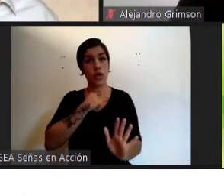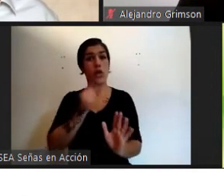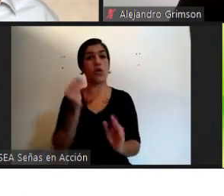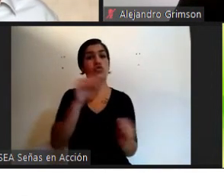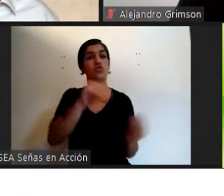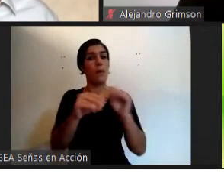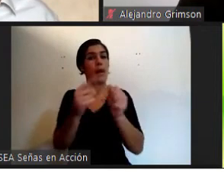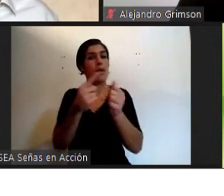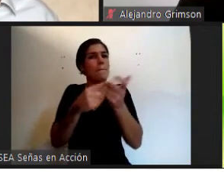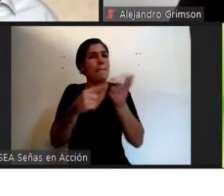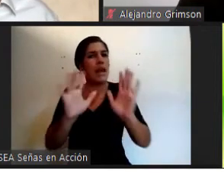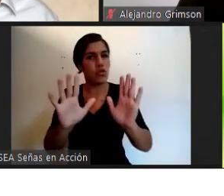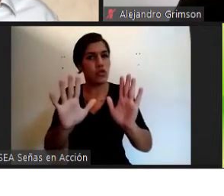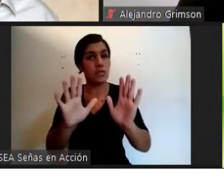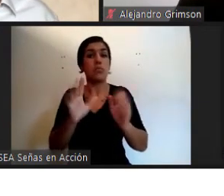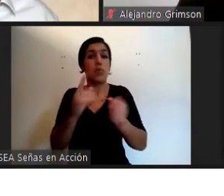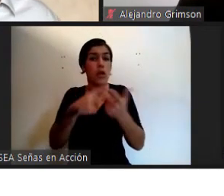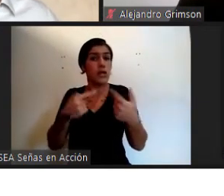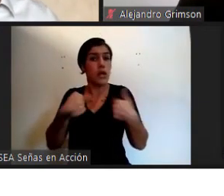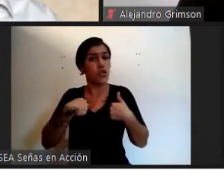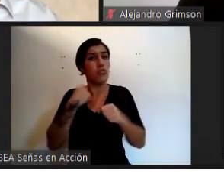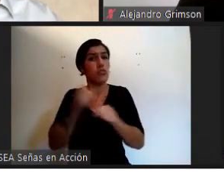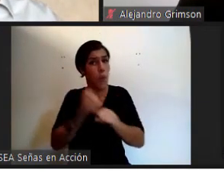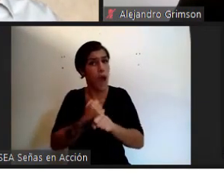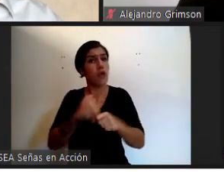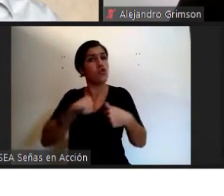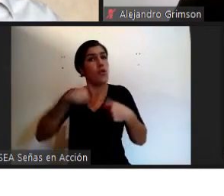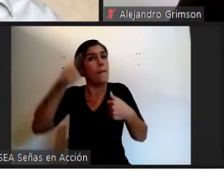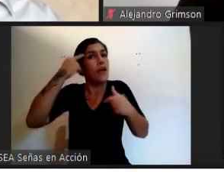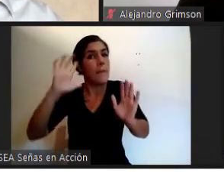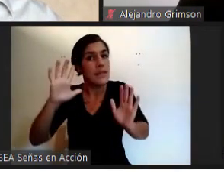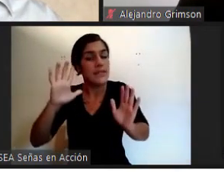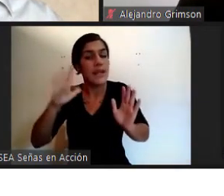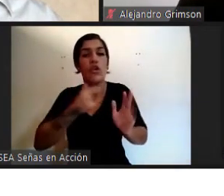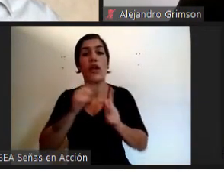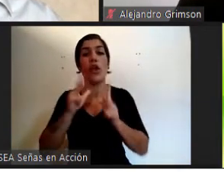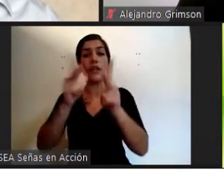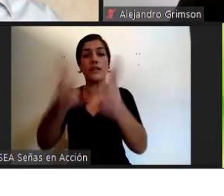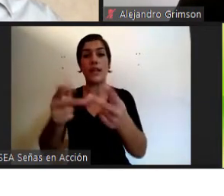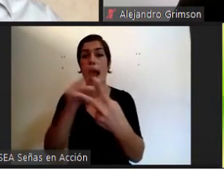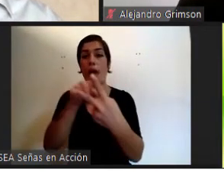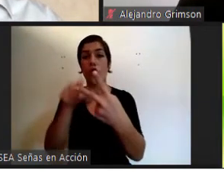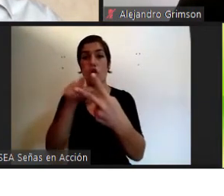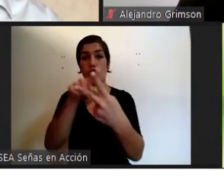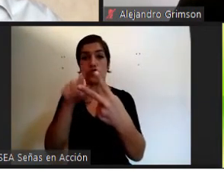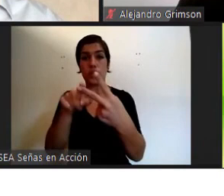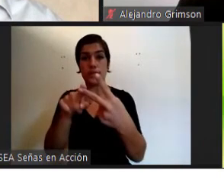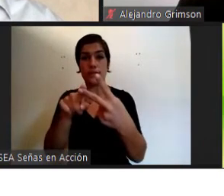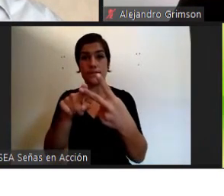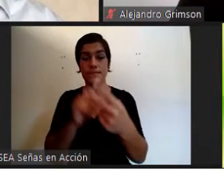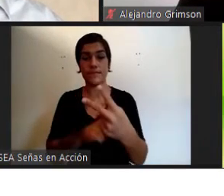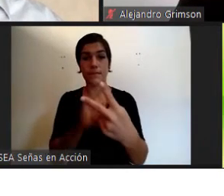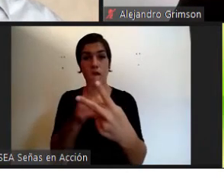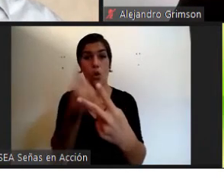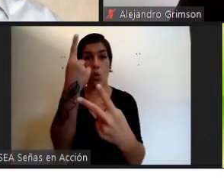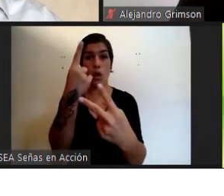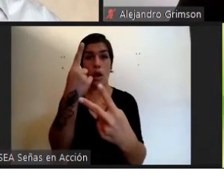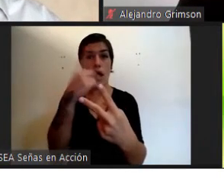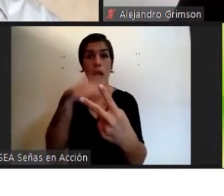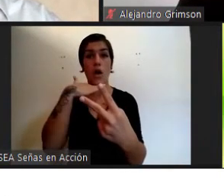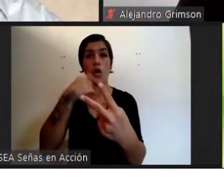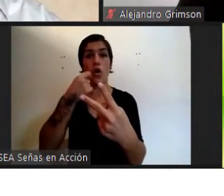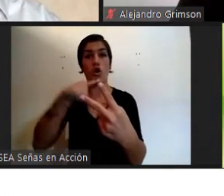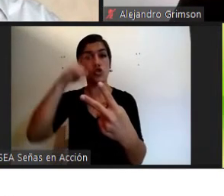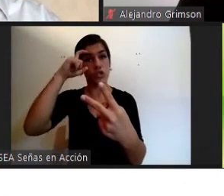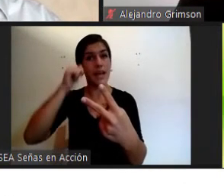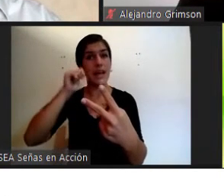and I've been working on so far as well. Unfortunately, it's only two. José Carlos referred to